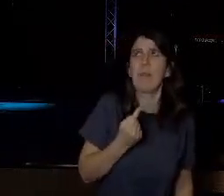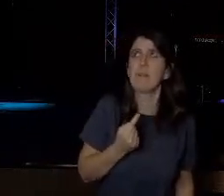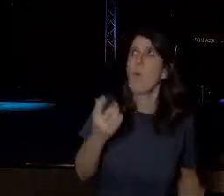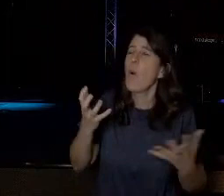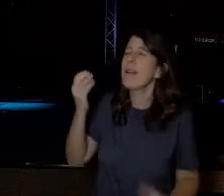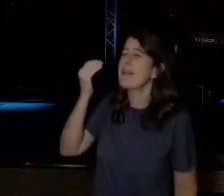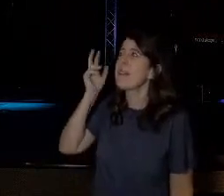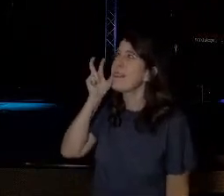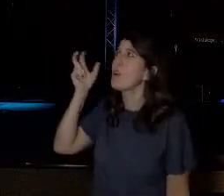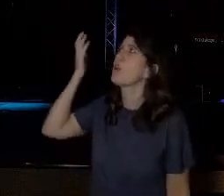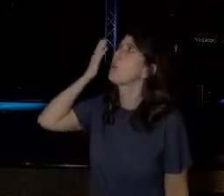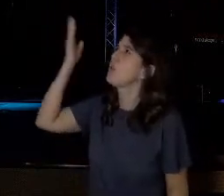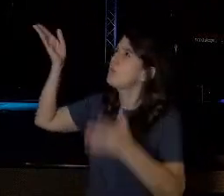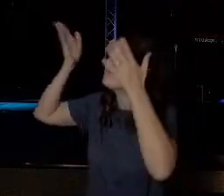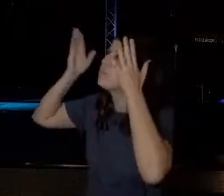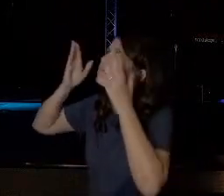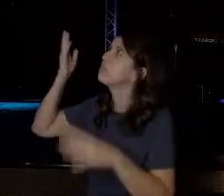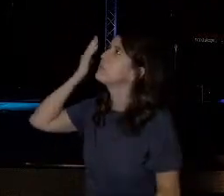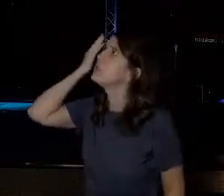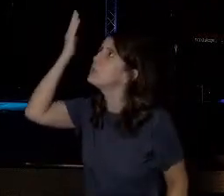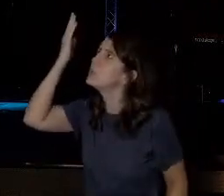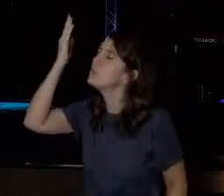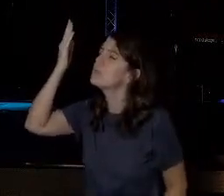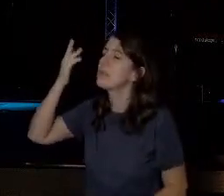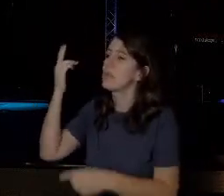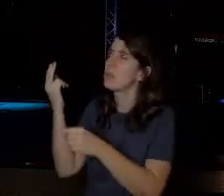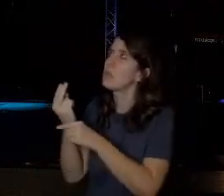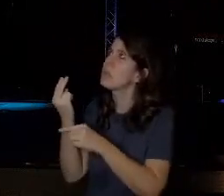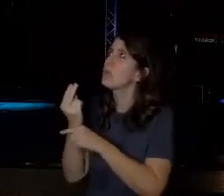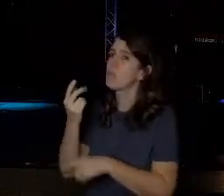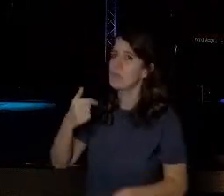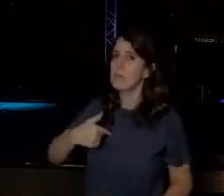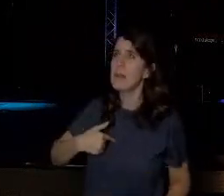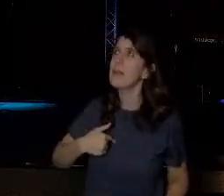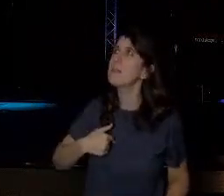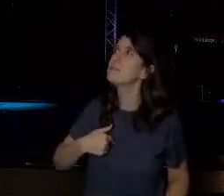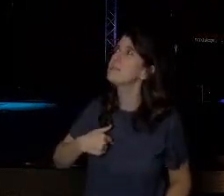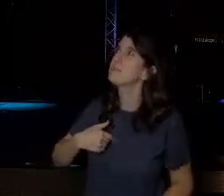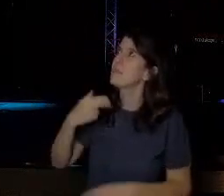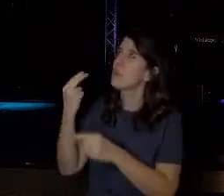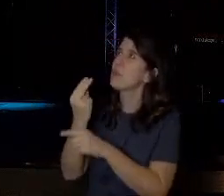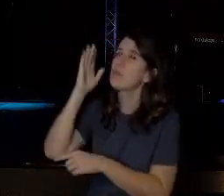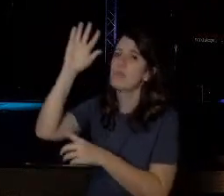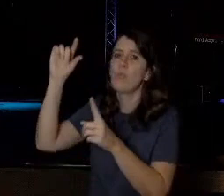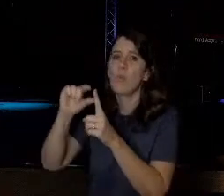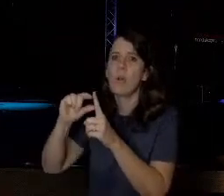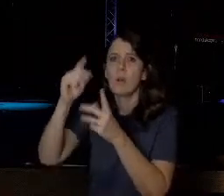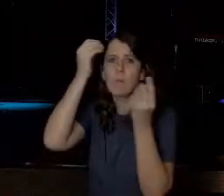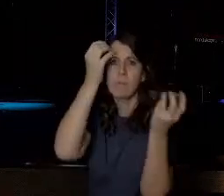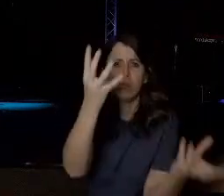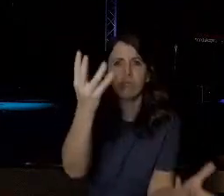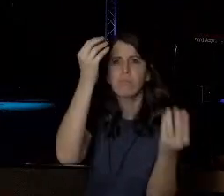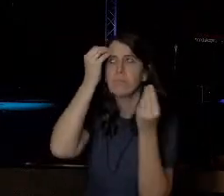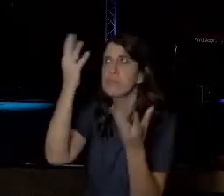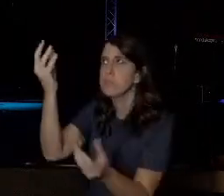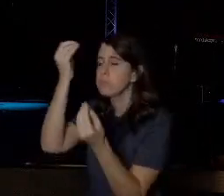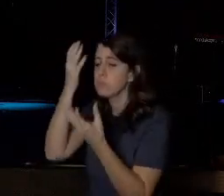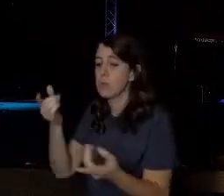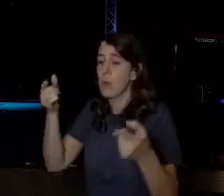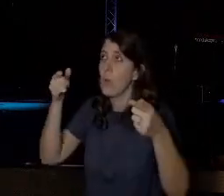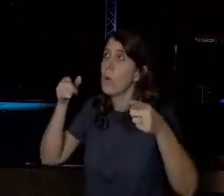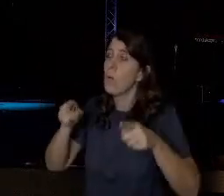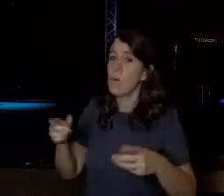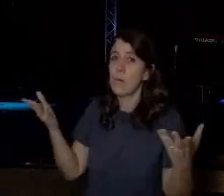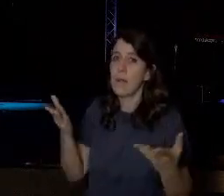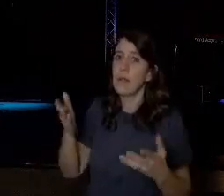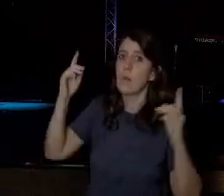just pray that you would speak through your word, move through your word. Would we leave this place knowing that we have met with the one true God? And would we leave changed because of that